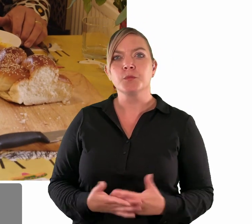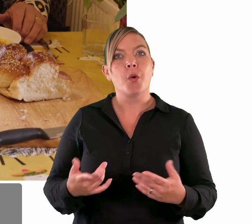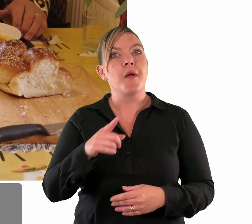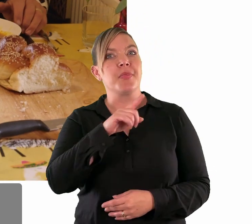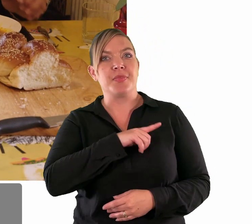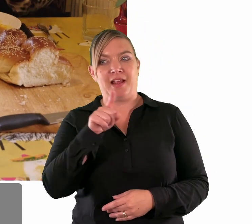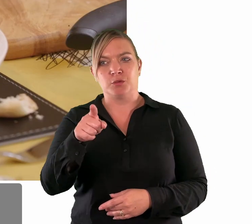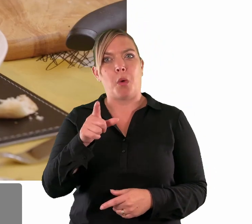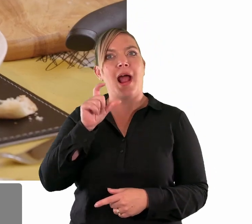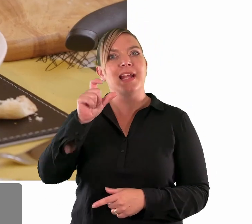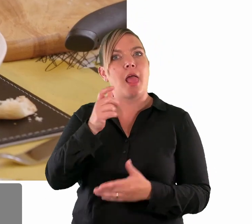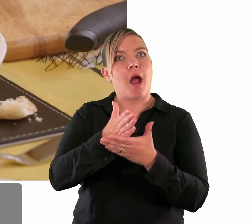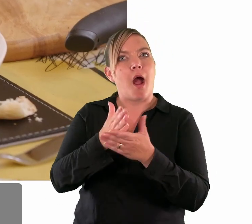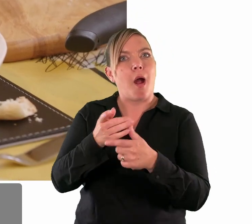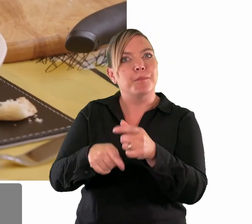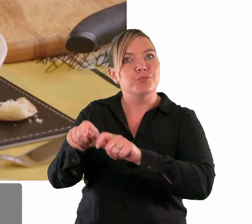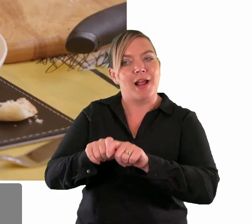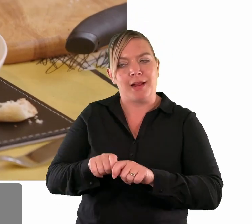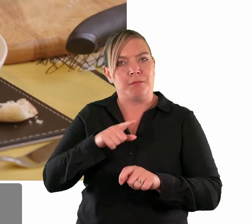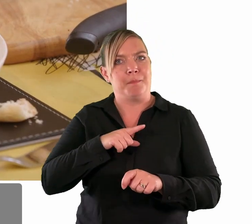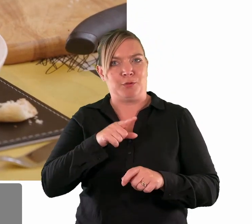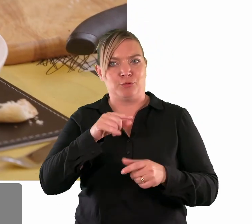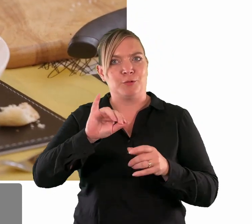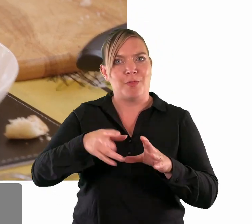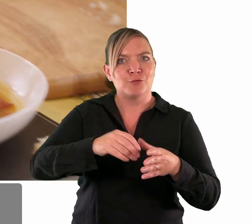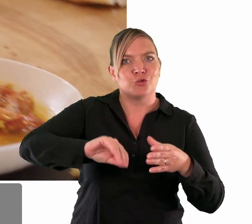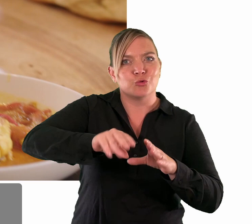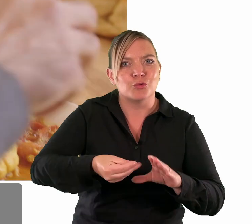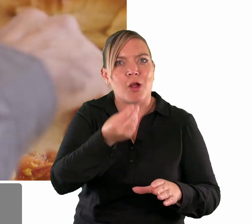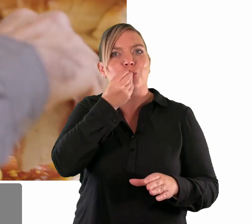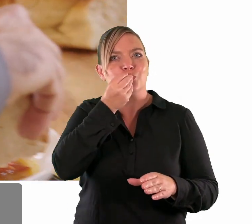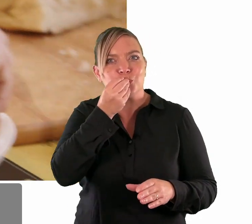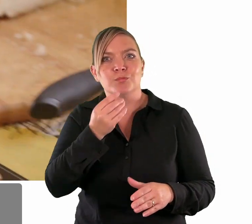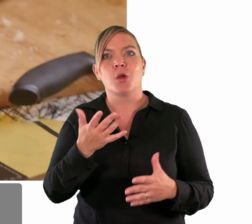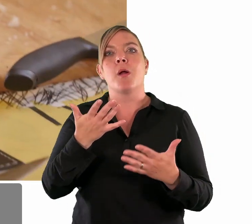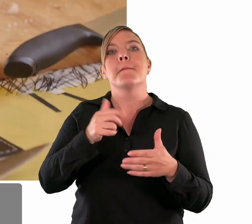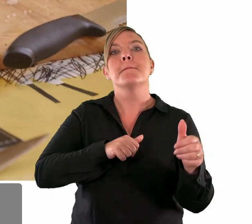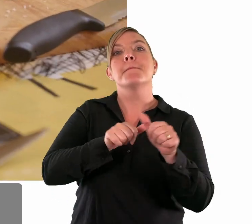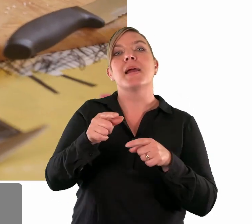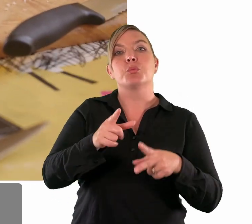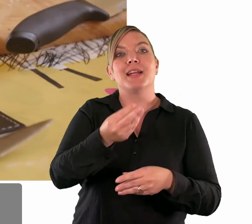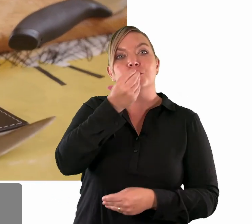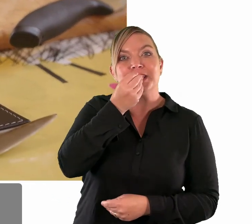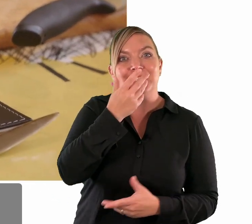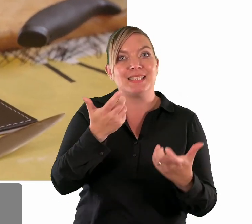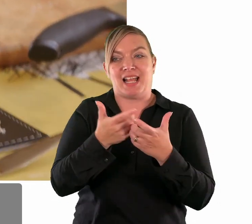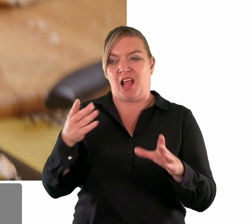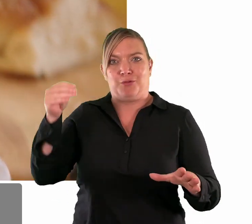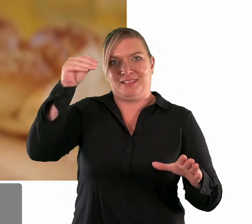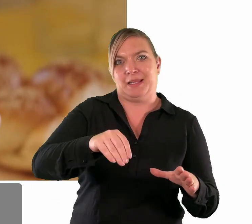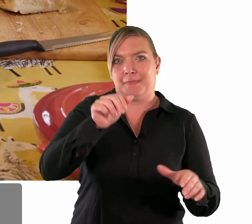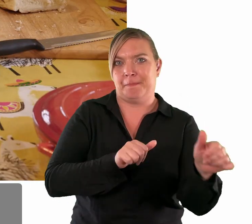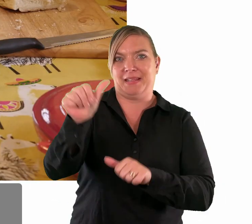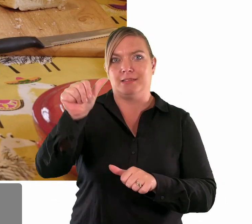juices, isn't it? Now, the best way to taste Chraime is challah and straight for the dip. Straight for the dip.